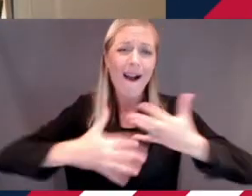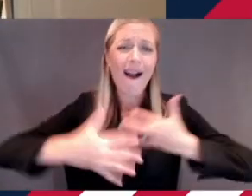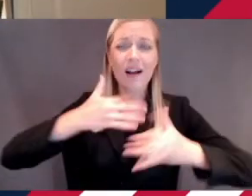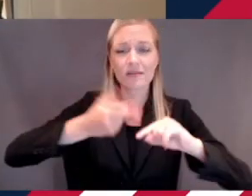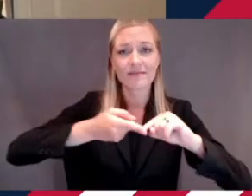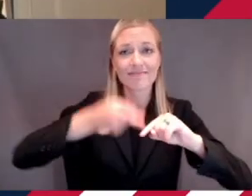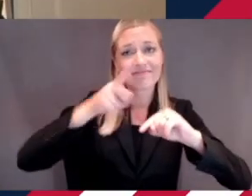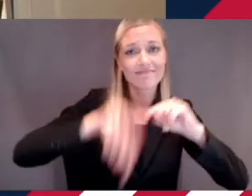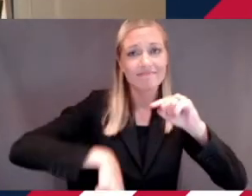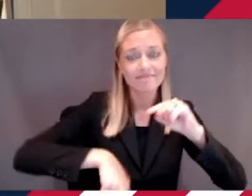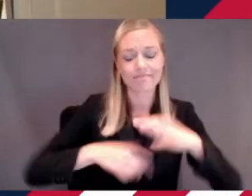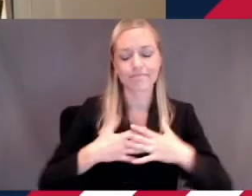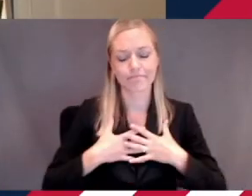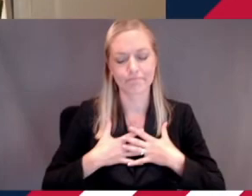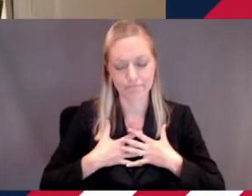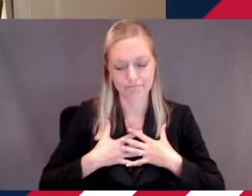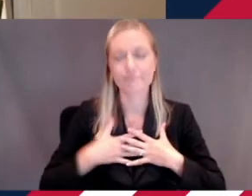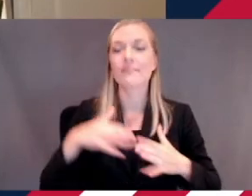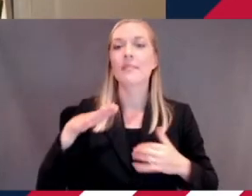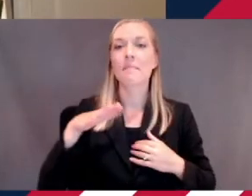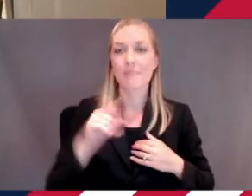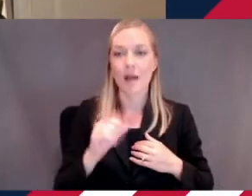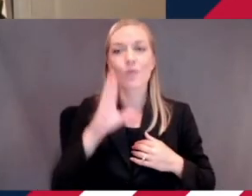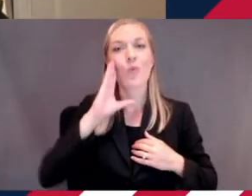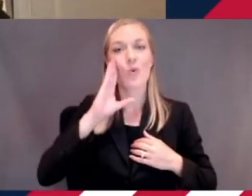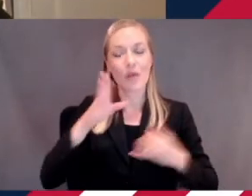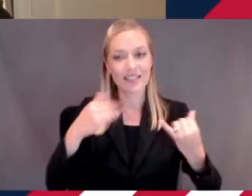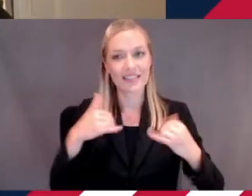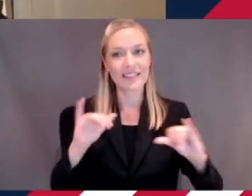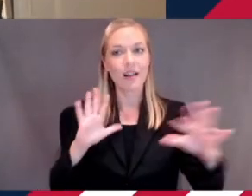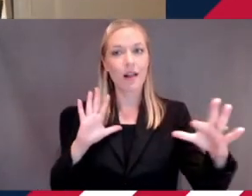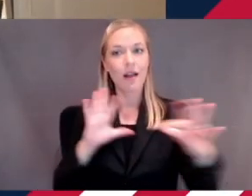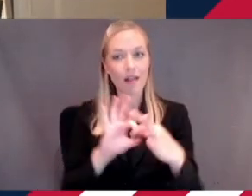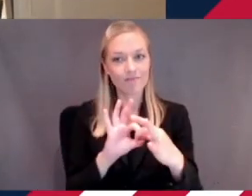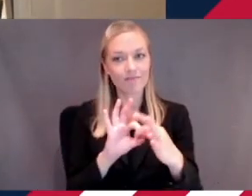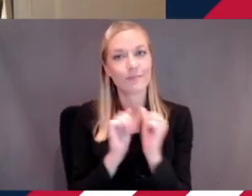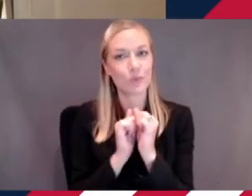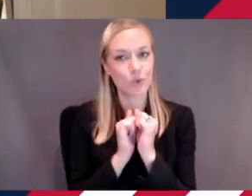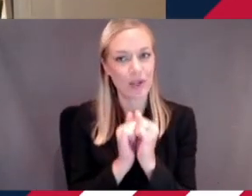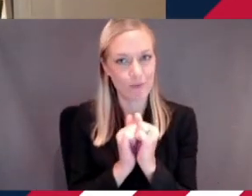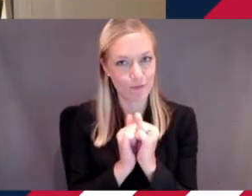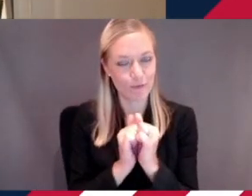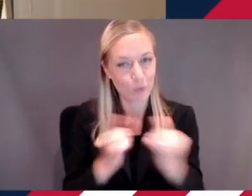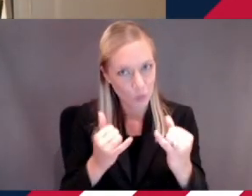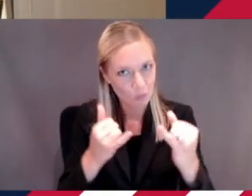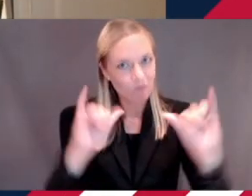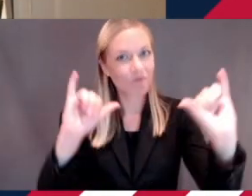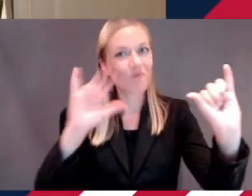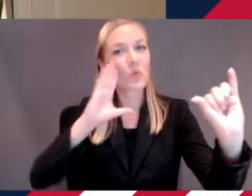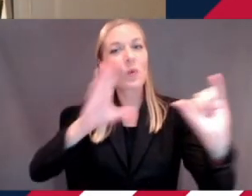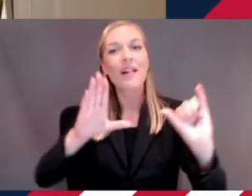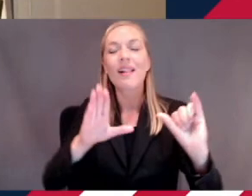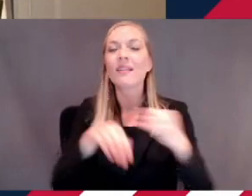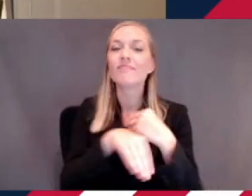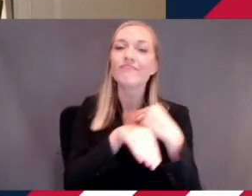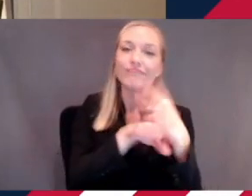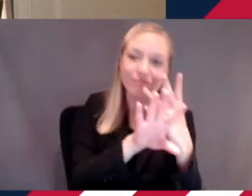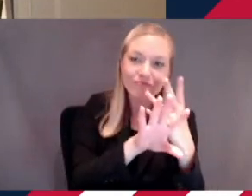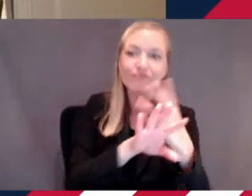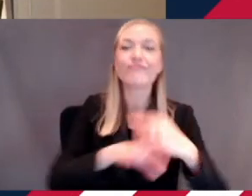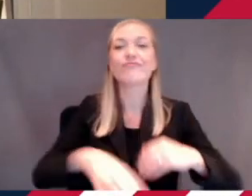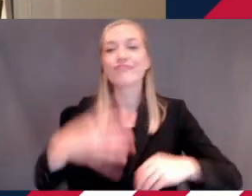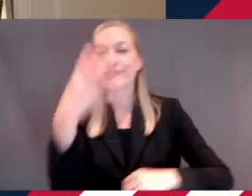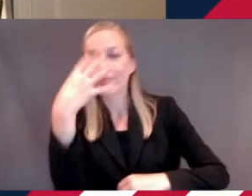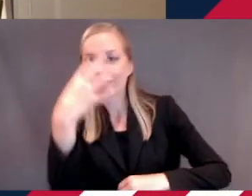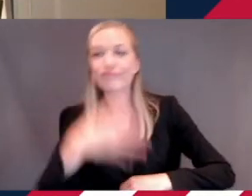in the great city of Milwaukee. And the Vice President looks forward to accepting the nomination in Milwaukee, a city of